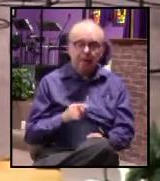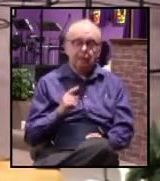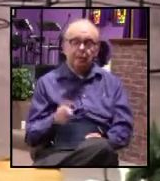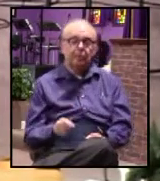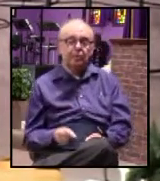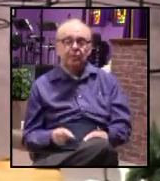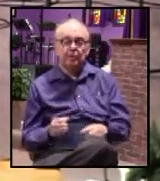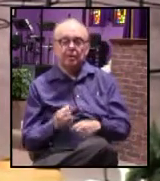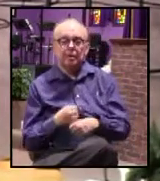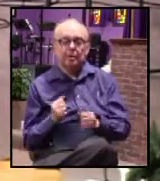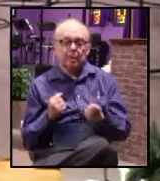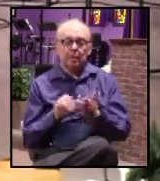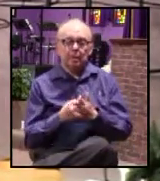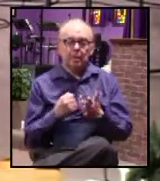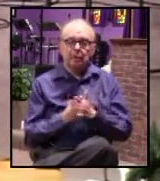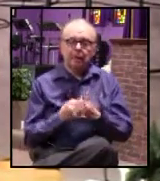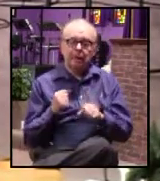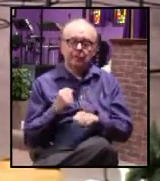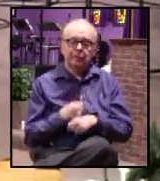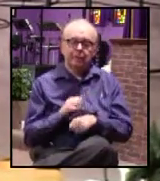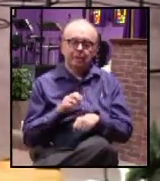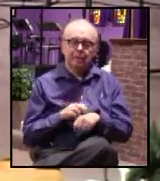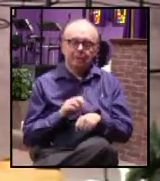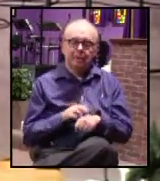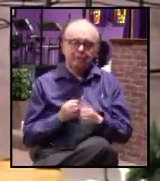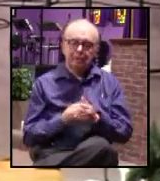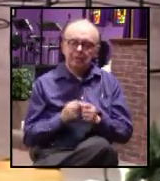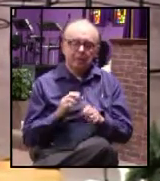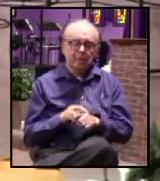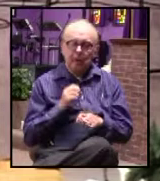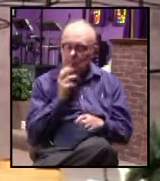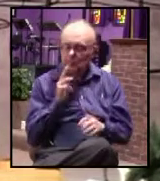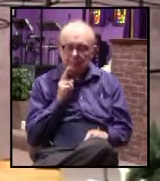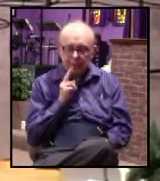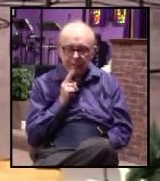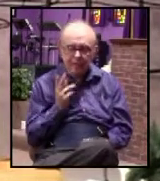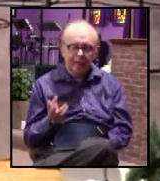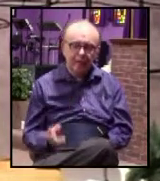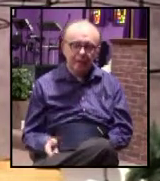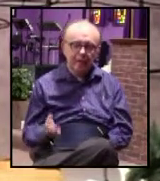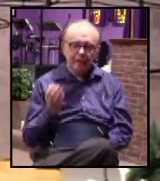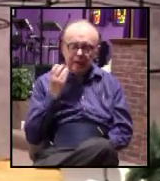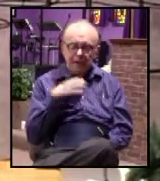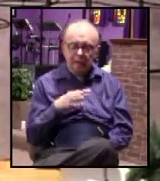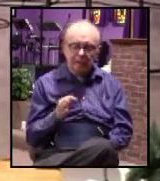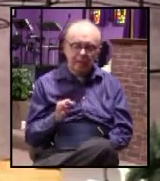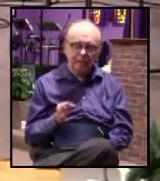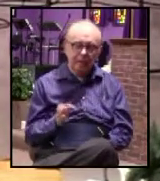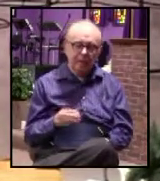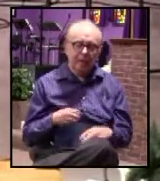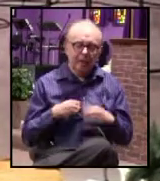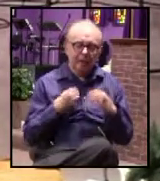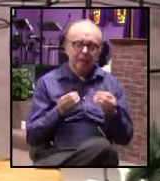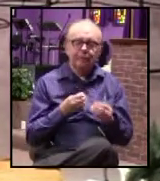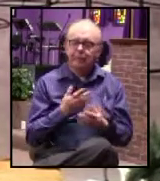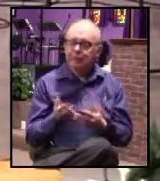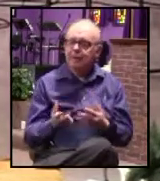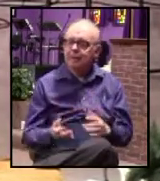potatoes. I don't want that as my vegetable. If you don't like it, I'll give it you the next